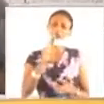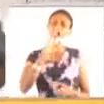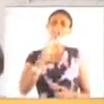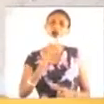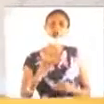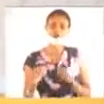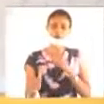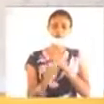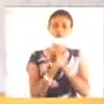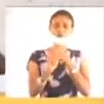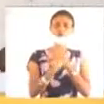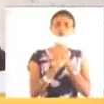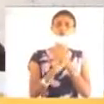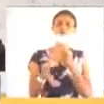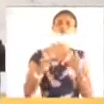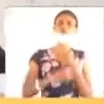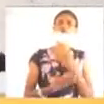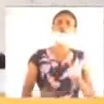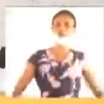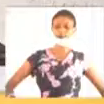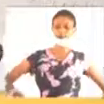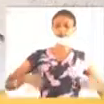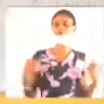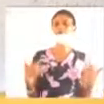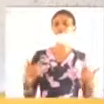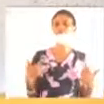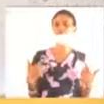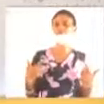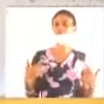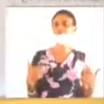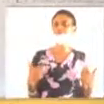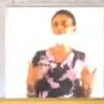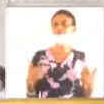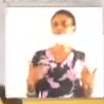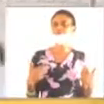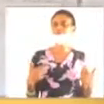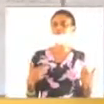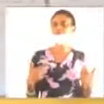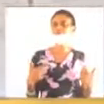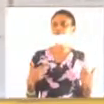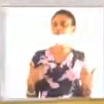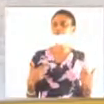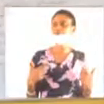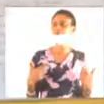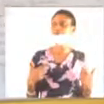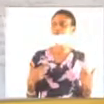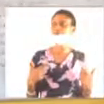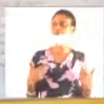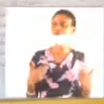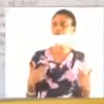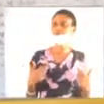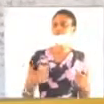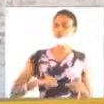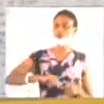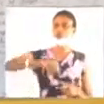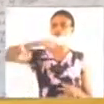not a good risk. So therefore, attitude or behaviors of people who are addicted to